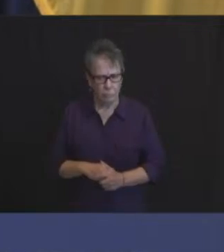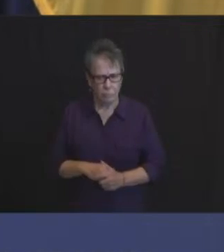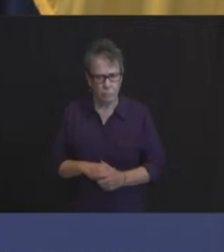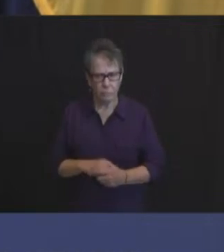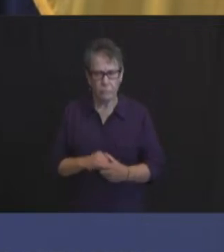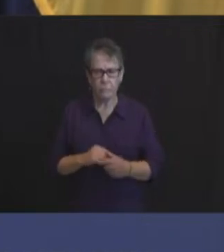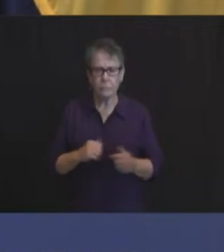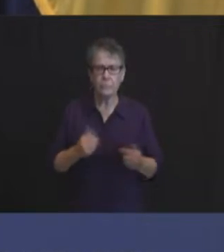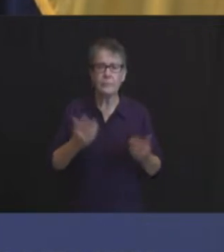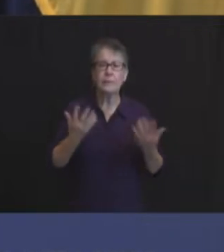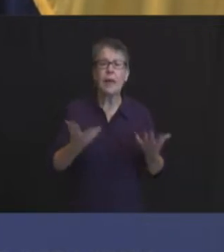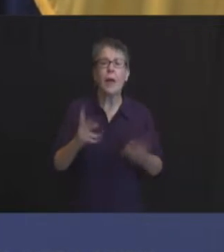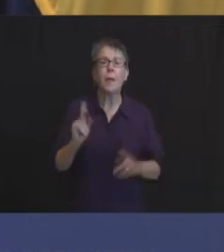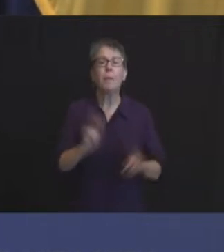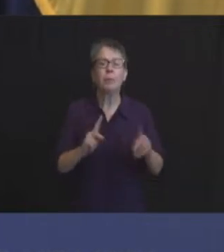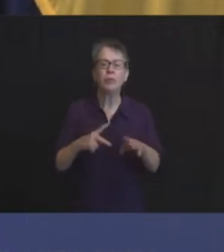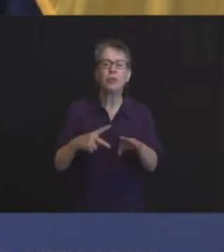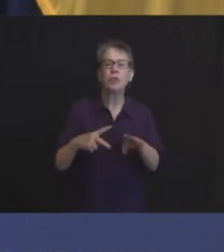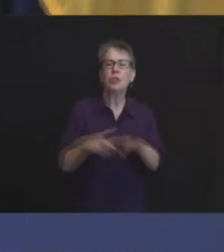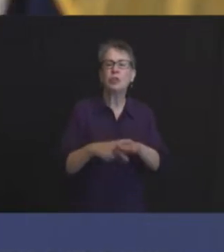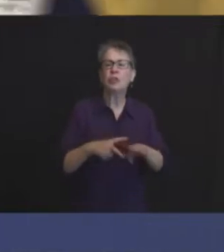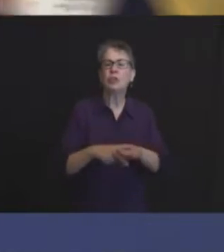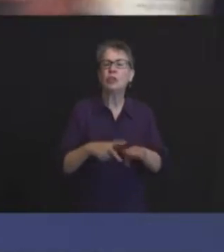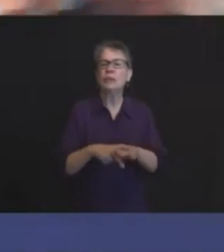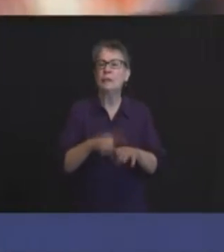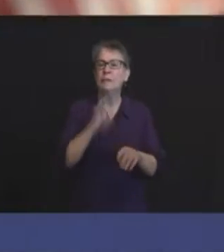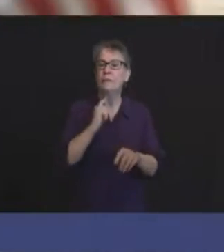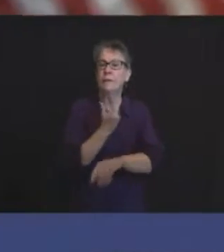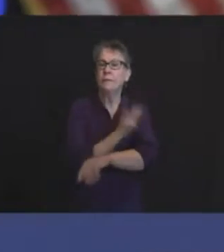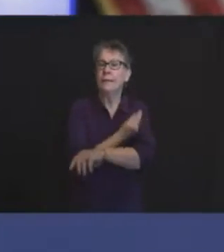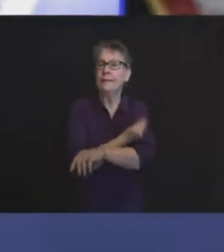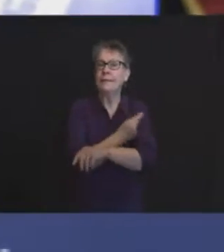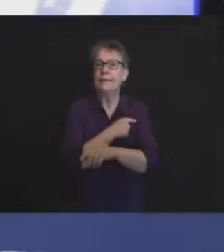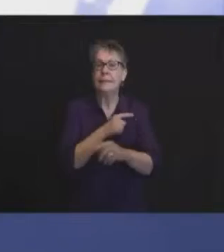profession, what profession you're in, et cetera. Yeah, they would require